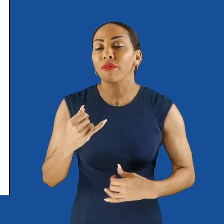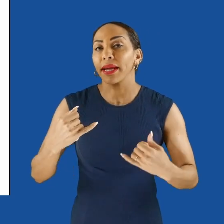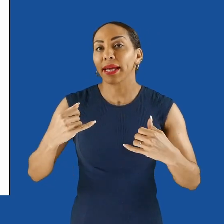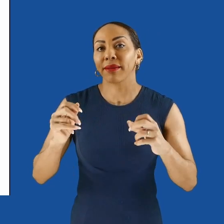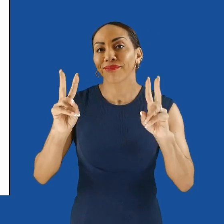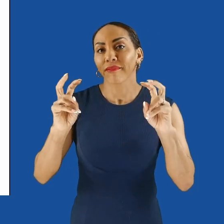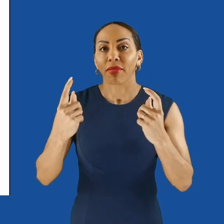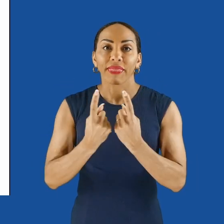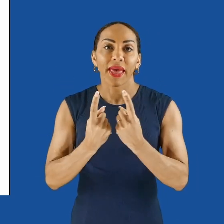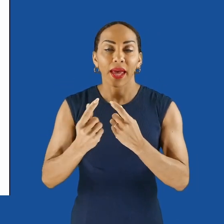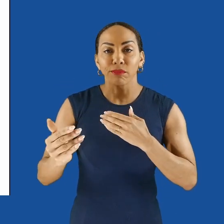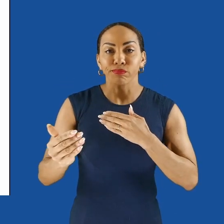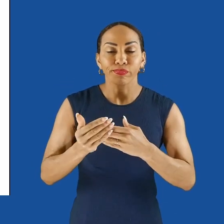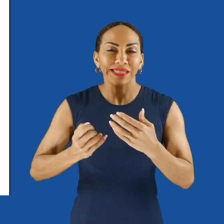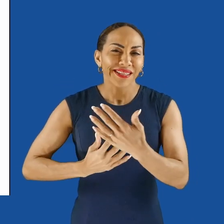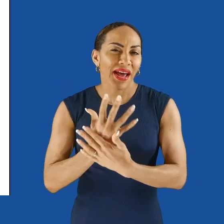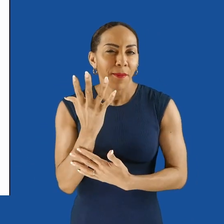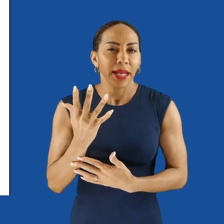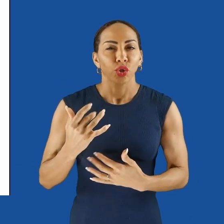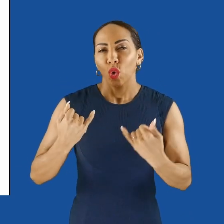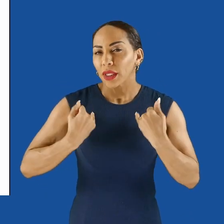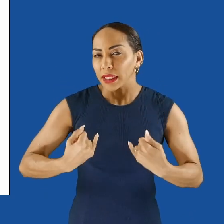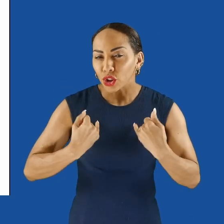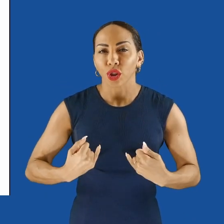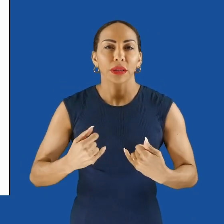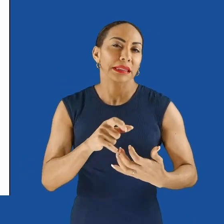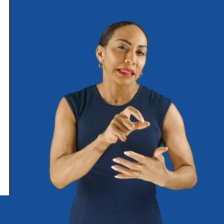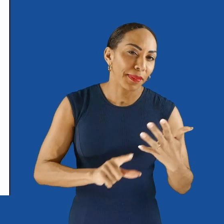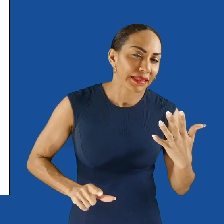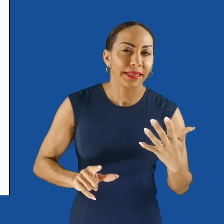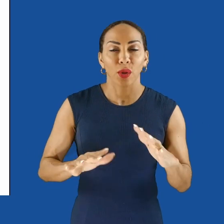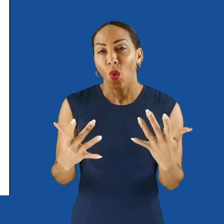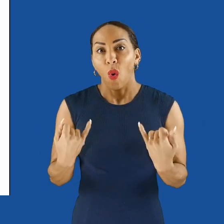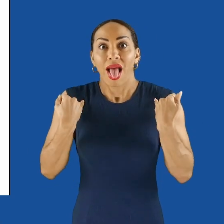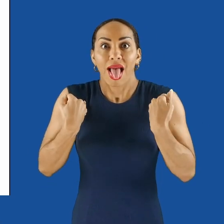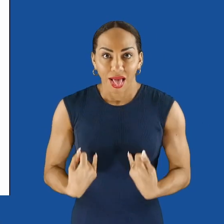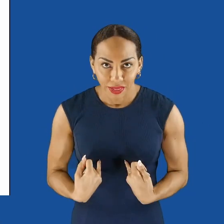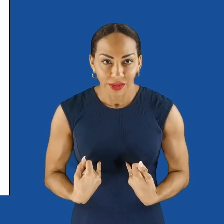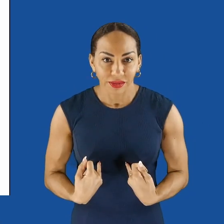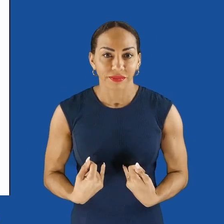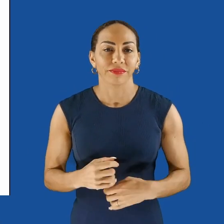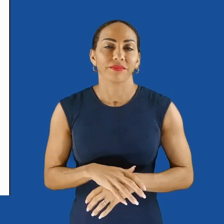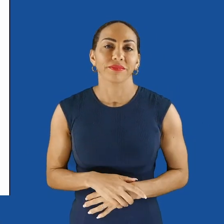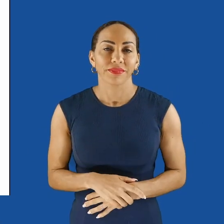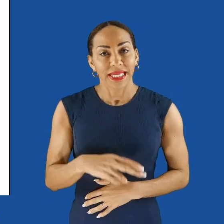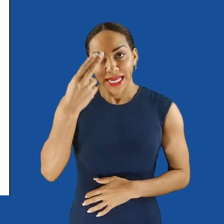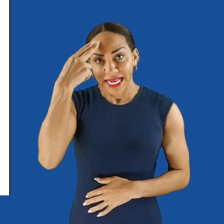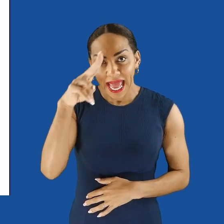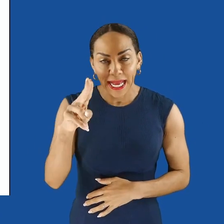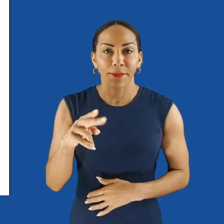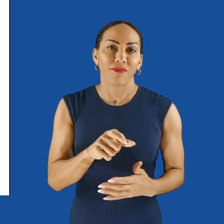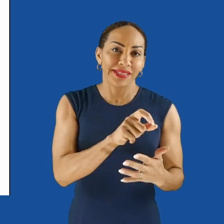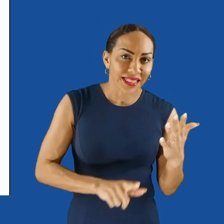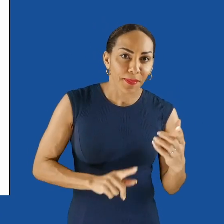condition, a developmental condition or any other condition, disability or illness. What are the names of your conditions